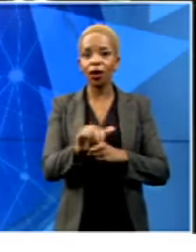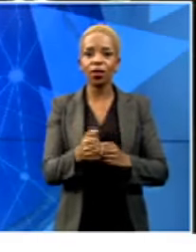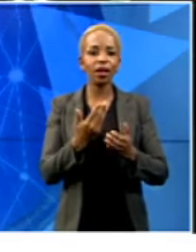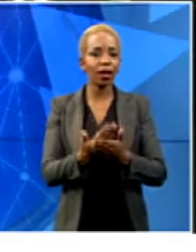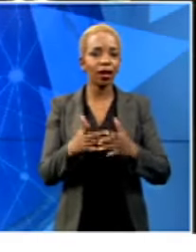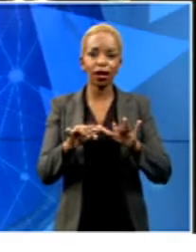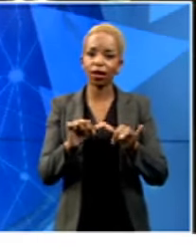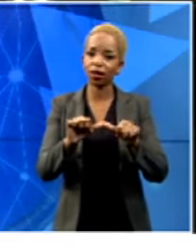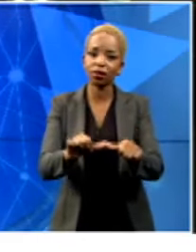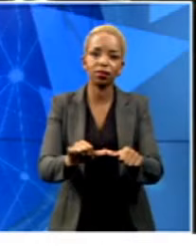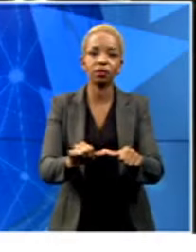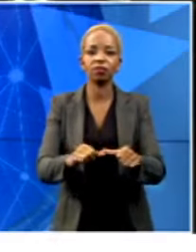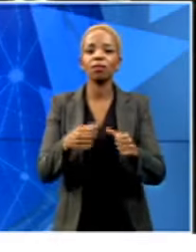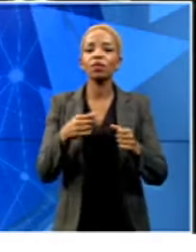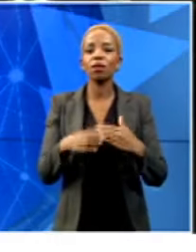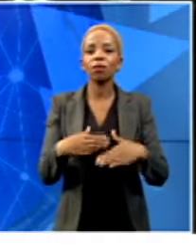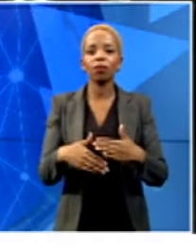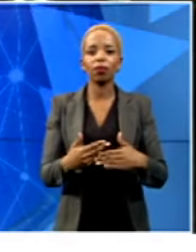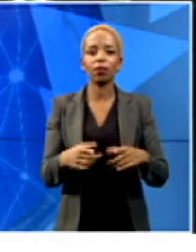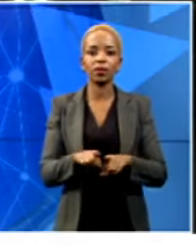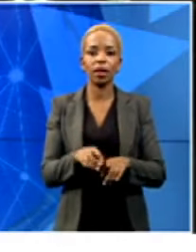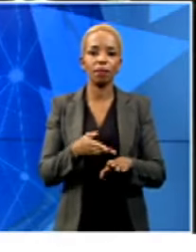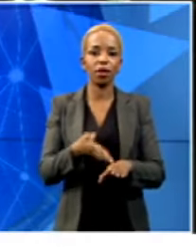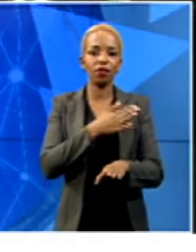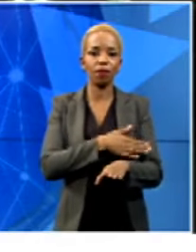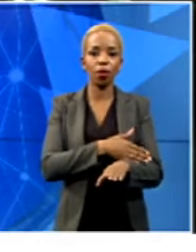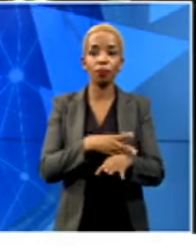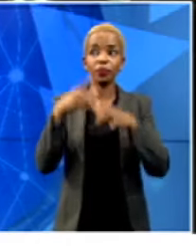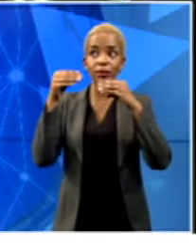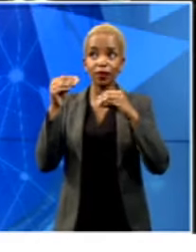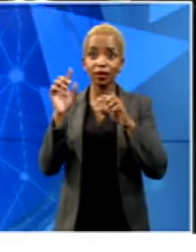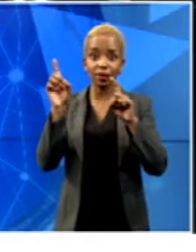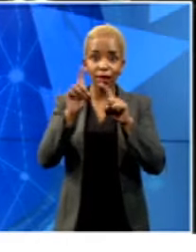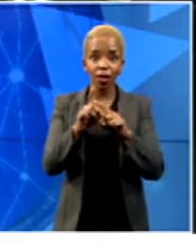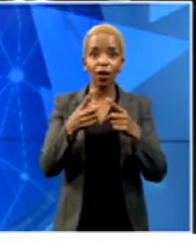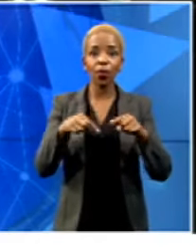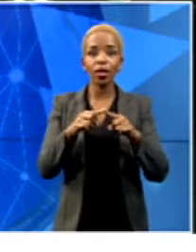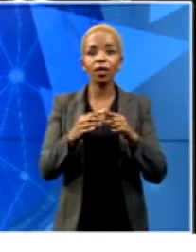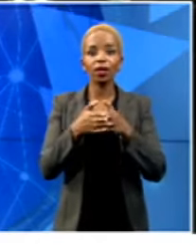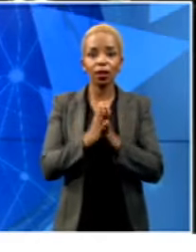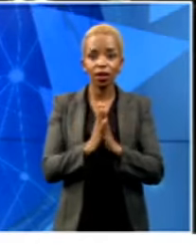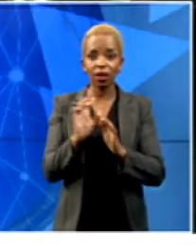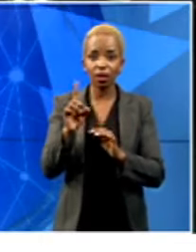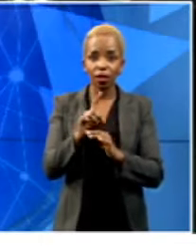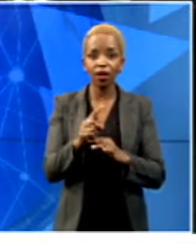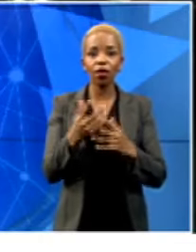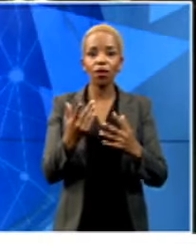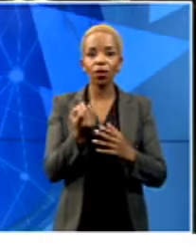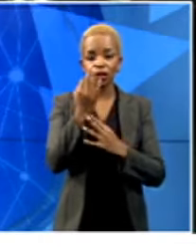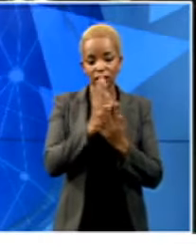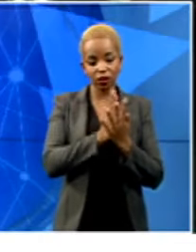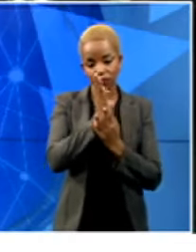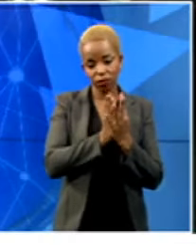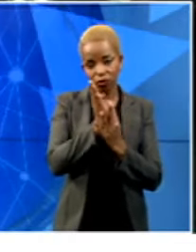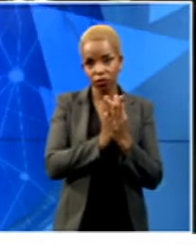we have a challenge for you too. We have 3 wonderful packages, silver, gold, and platinum, on the site, ranging from 10